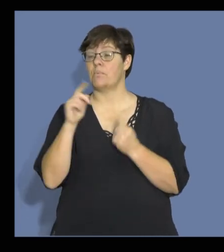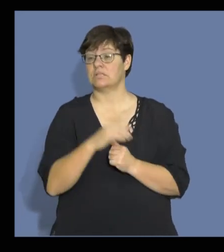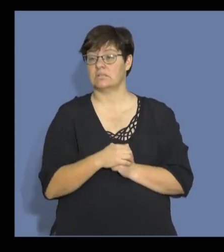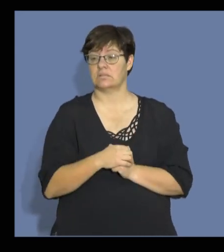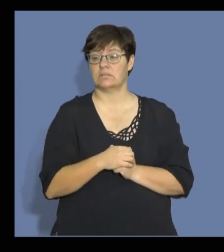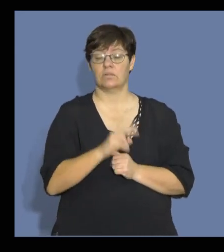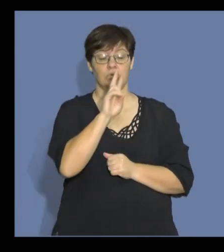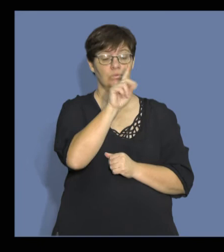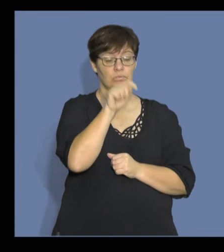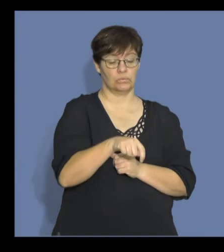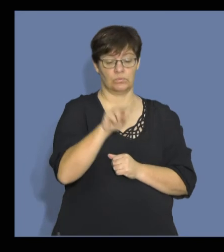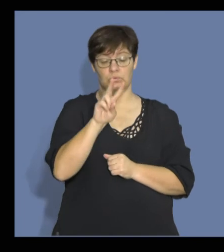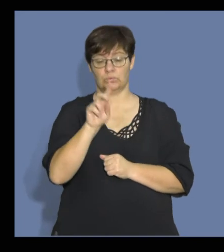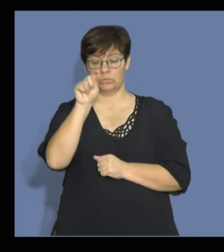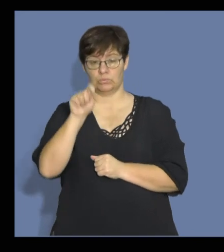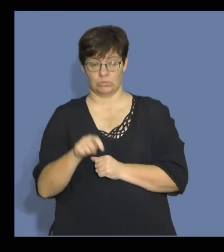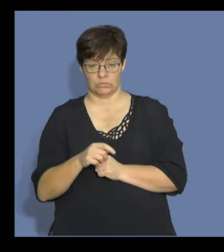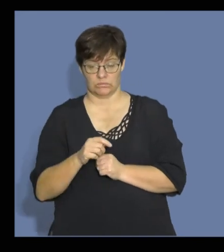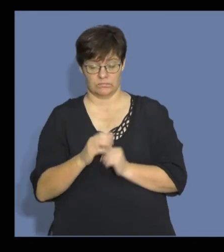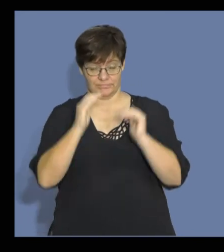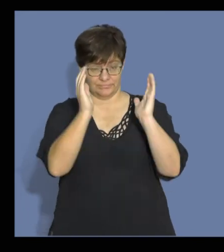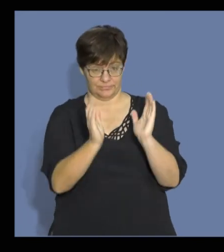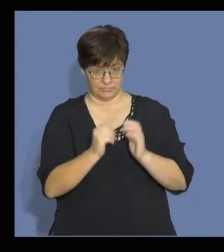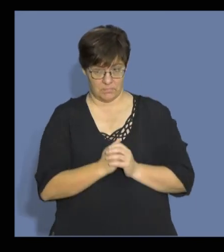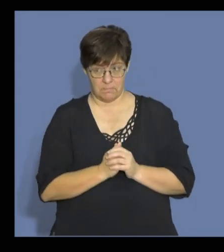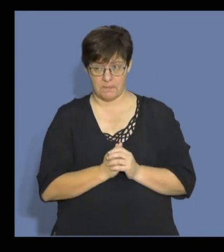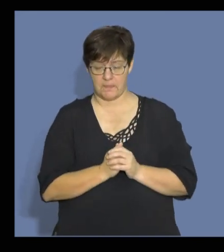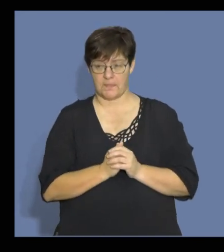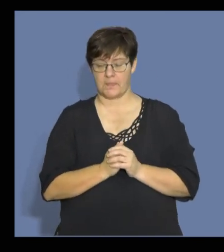with is 2 and 2.